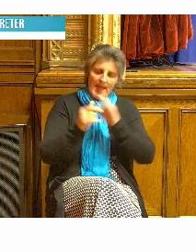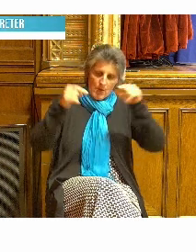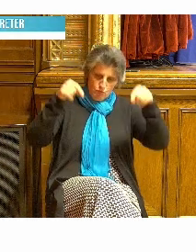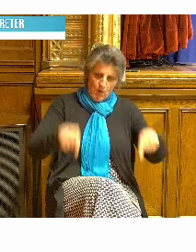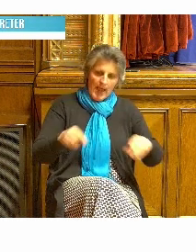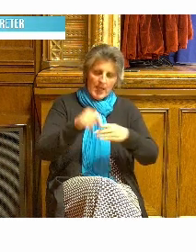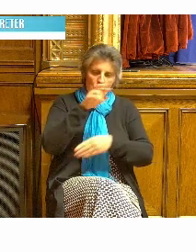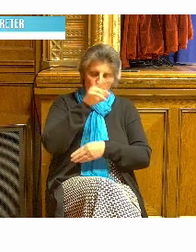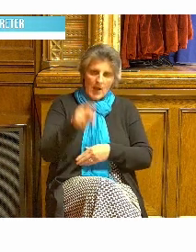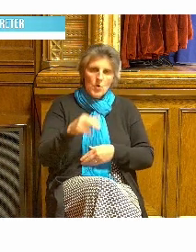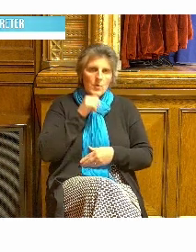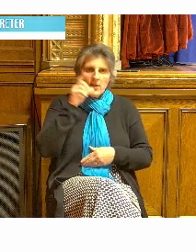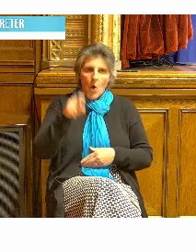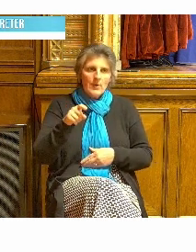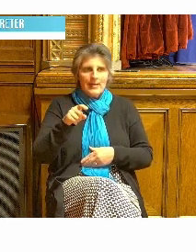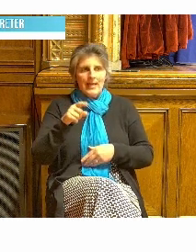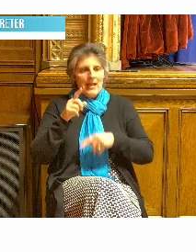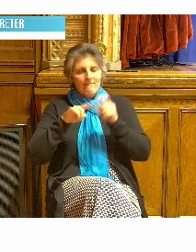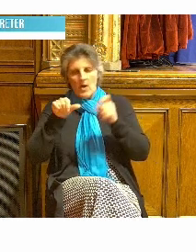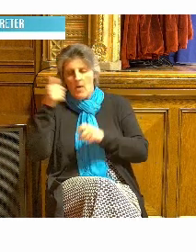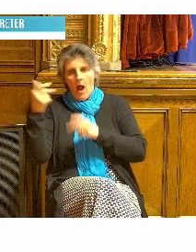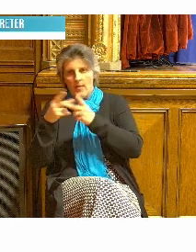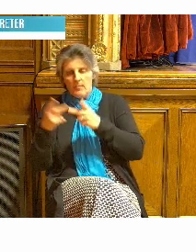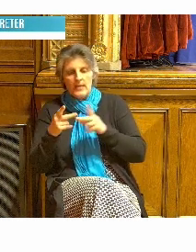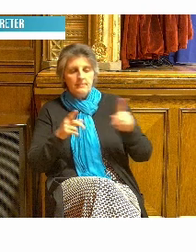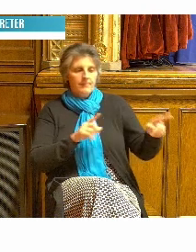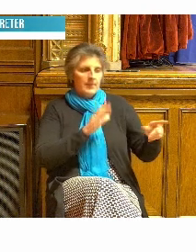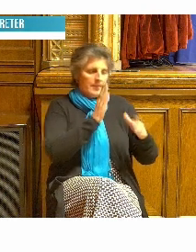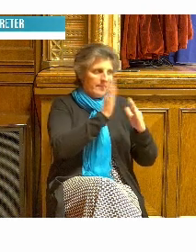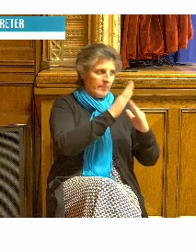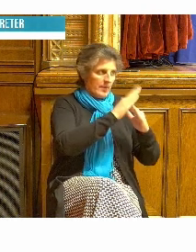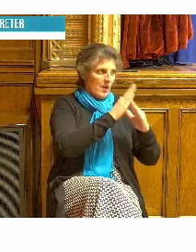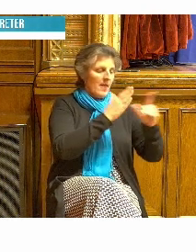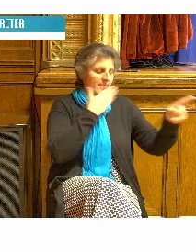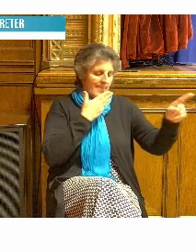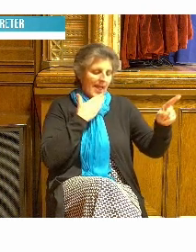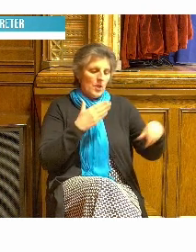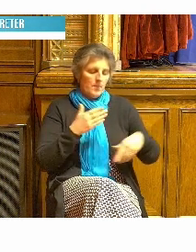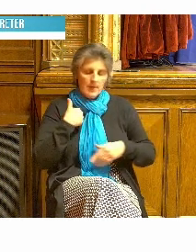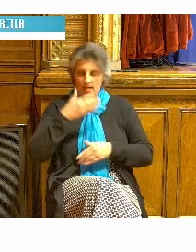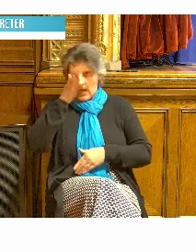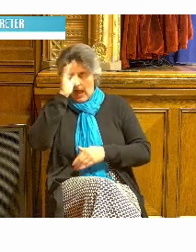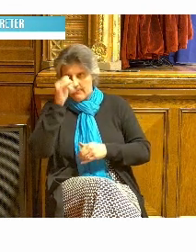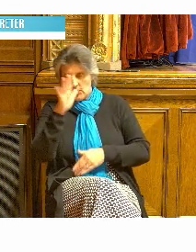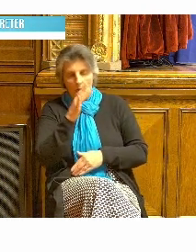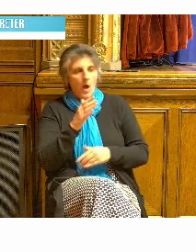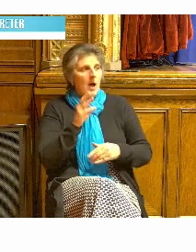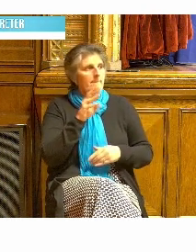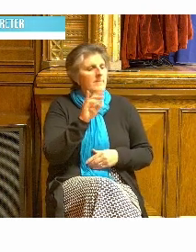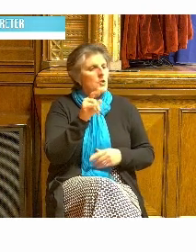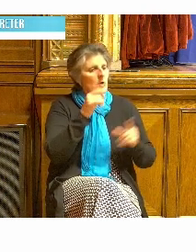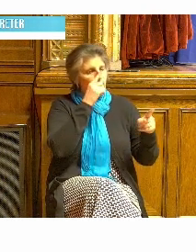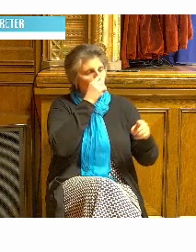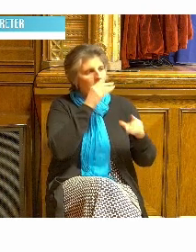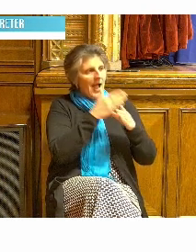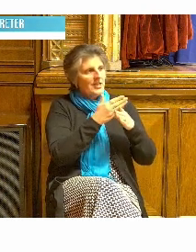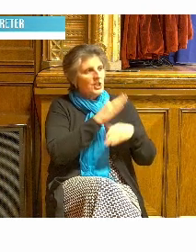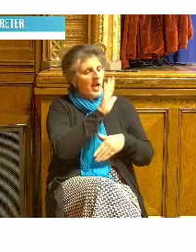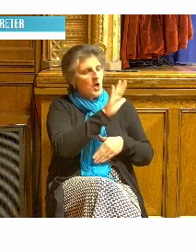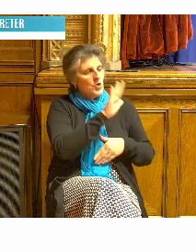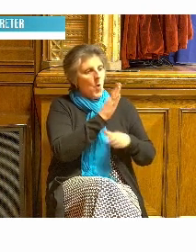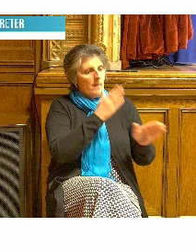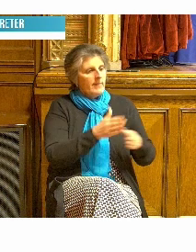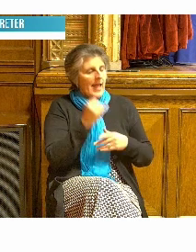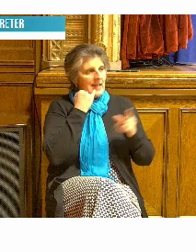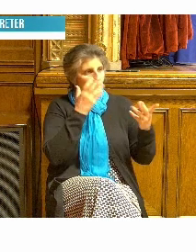in Rochester? We don't need talent from elsewhere. We need to work on the talent here. Thank you, Mr. Wilson. God bless you all. Mr. Wilson, if you can share your